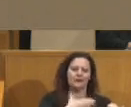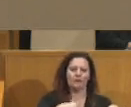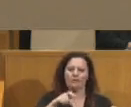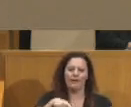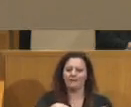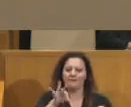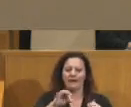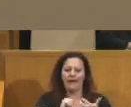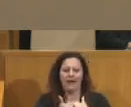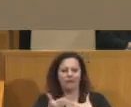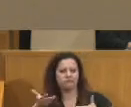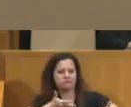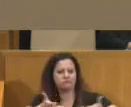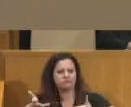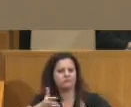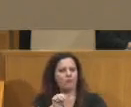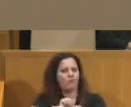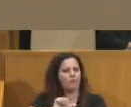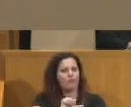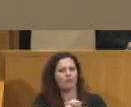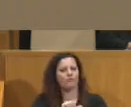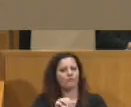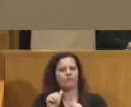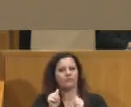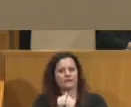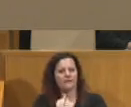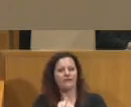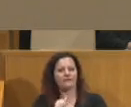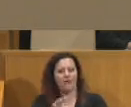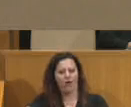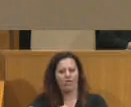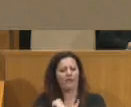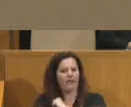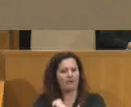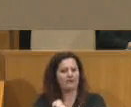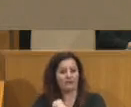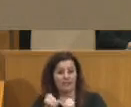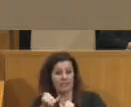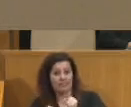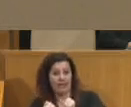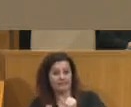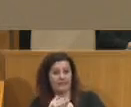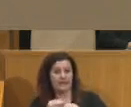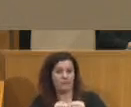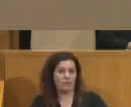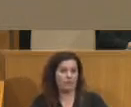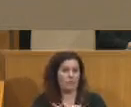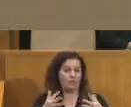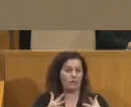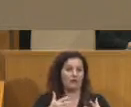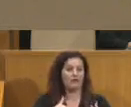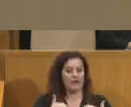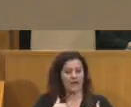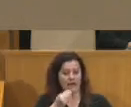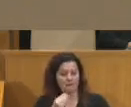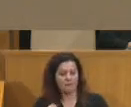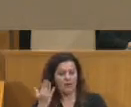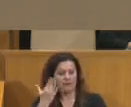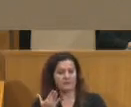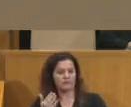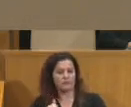That's a big thing. Why can't we work with the county and call gun violence what it is, which